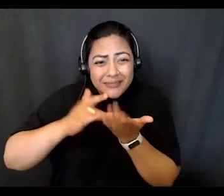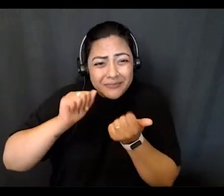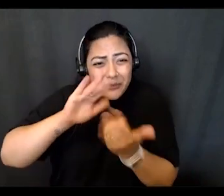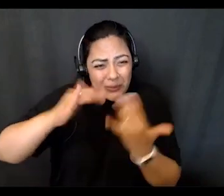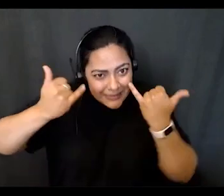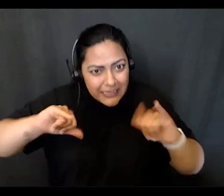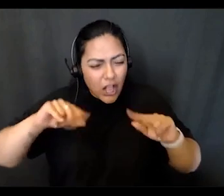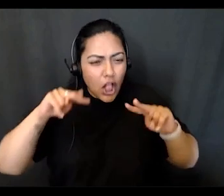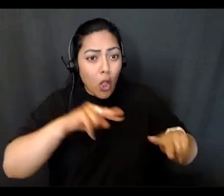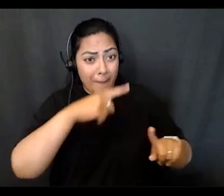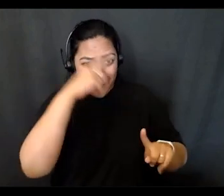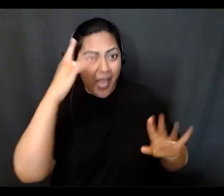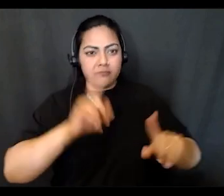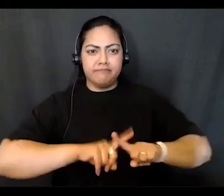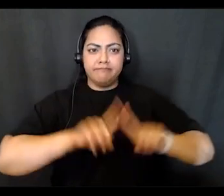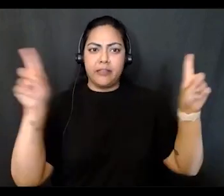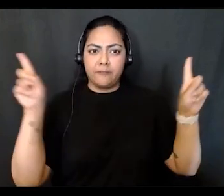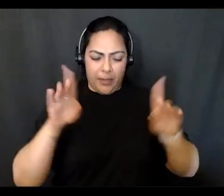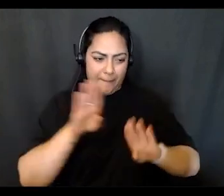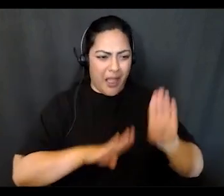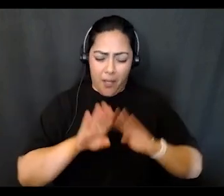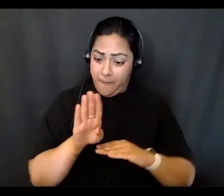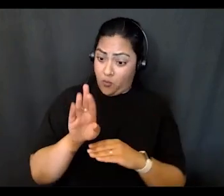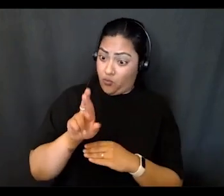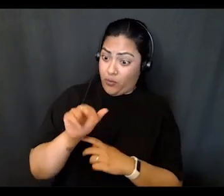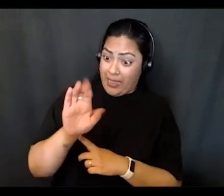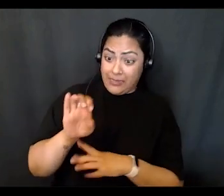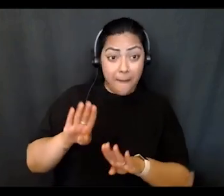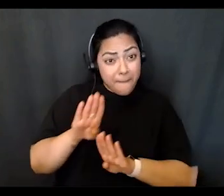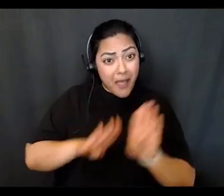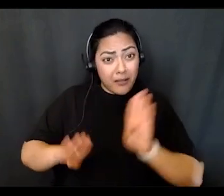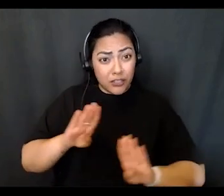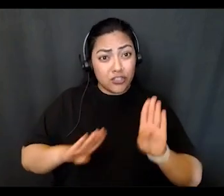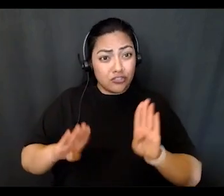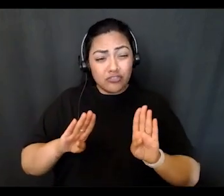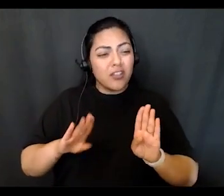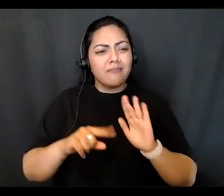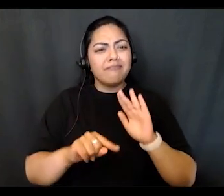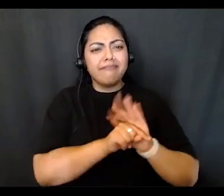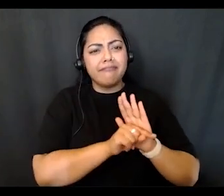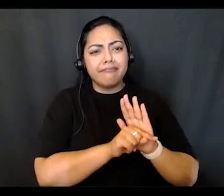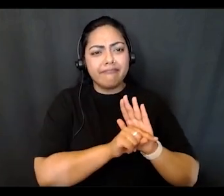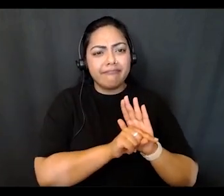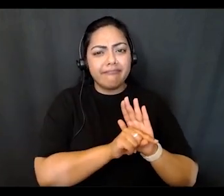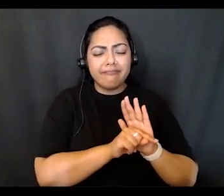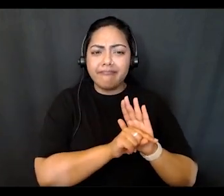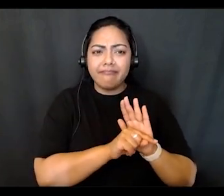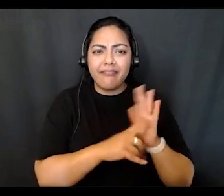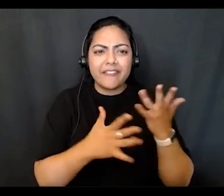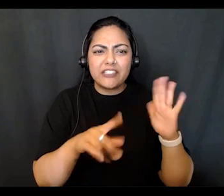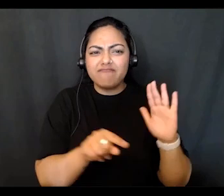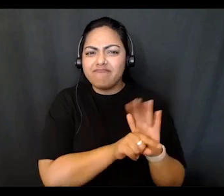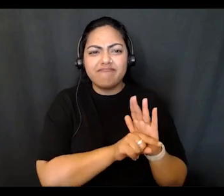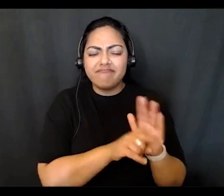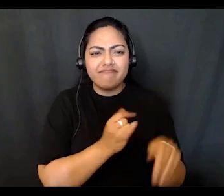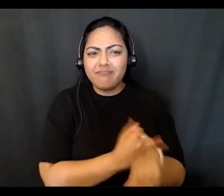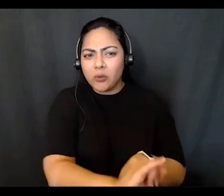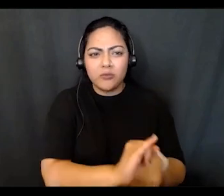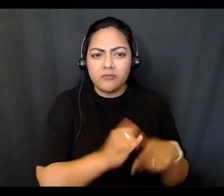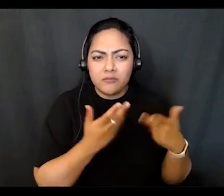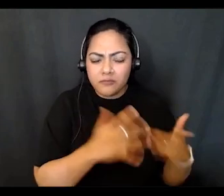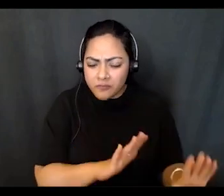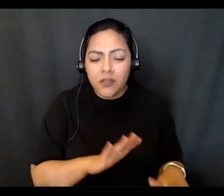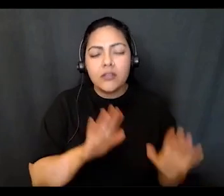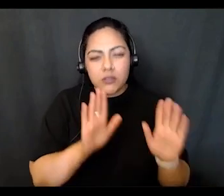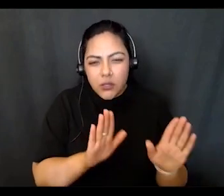but here we're talking about how race biology in medicine works to disadvantage us. And then so you see that here looking at